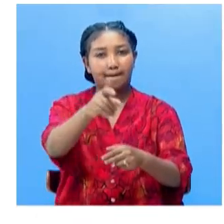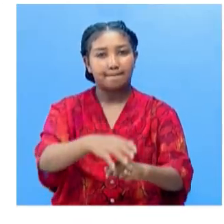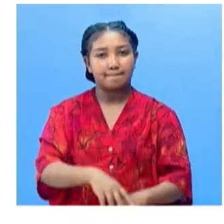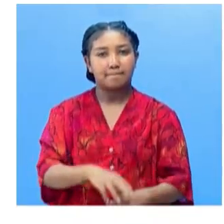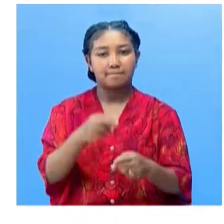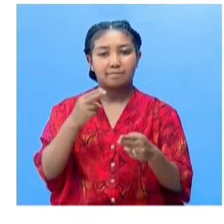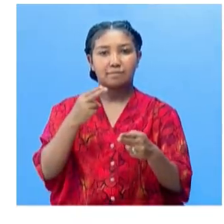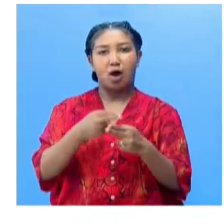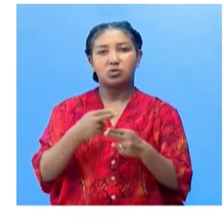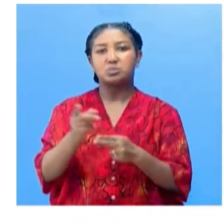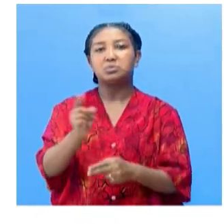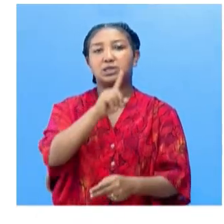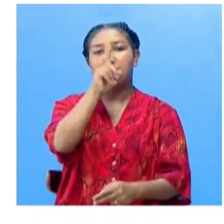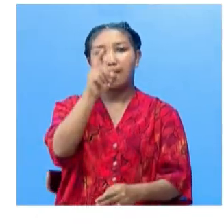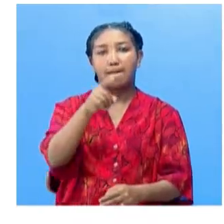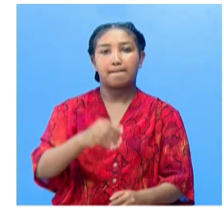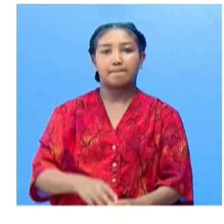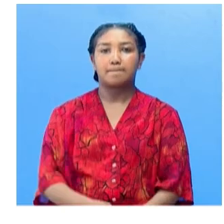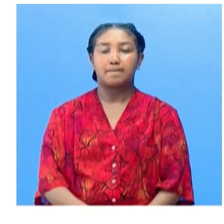Nouns.